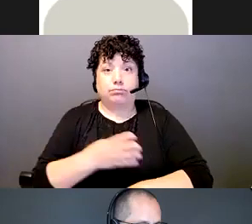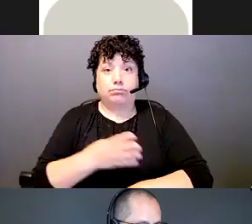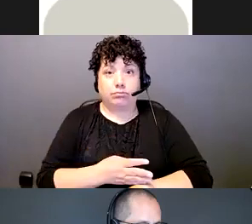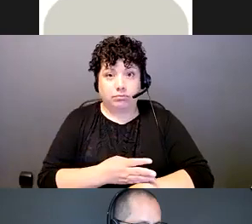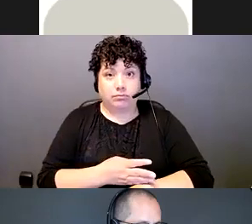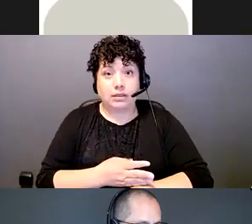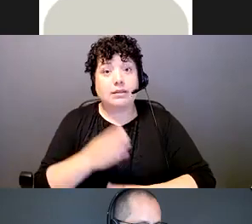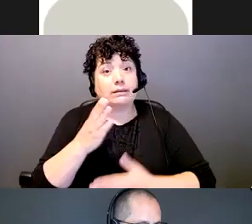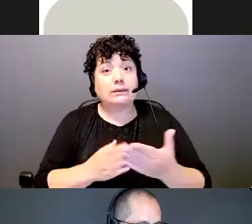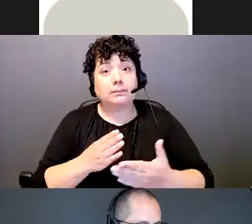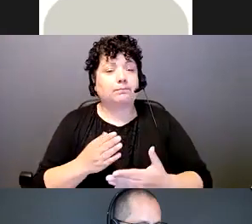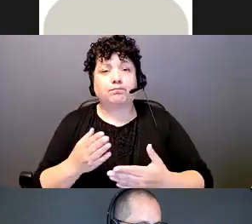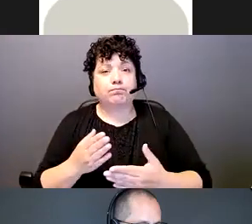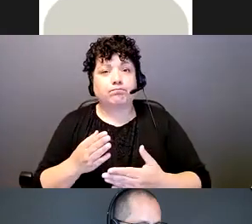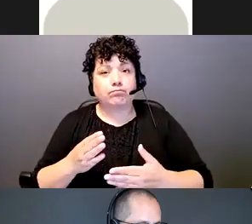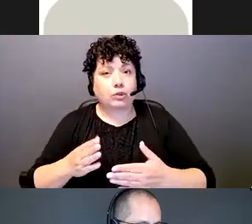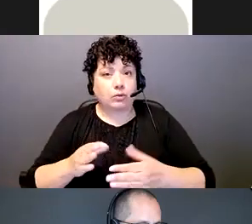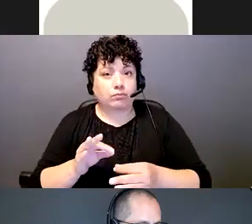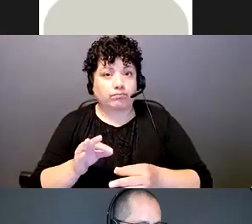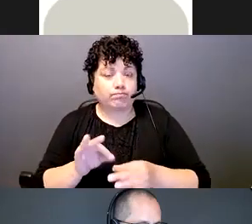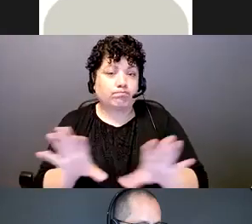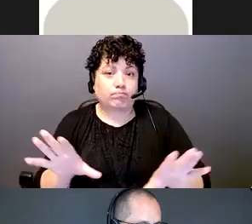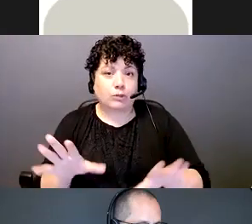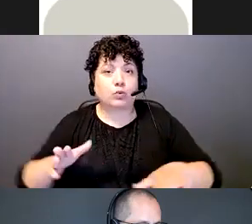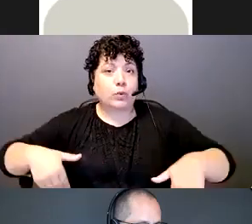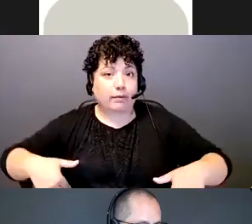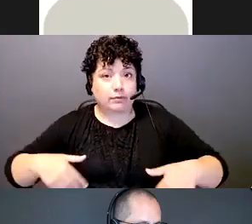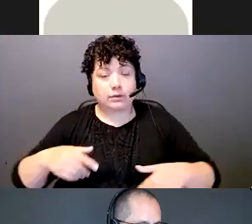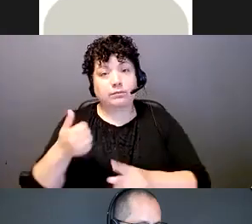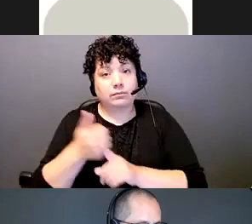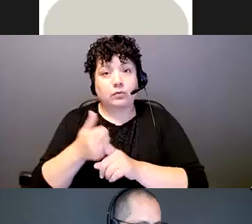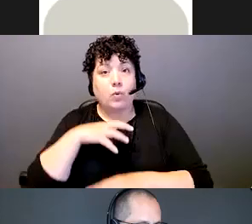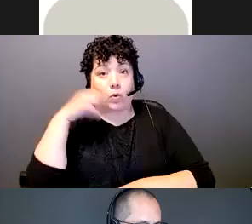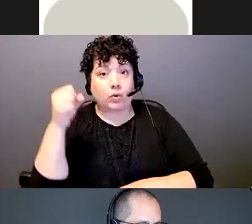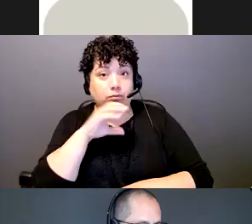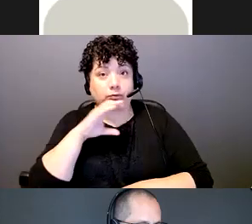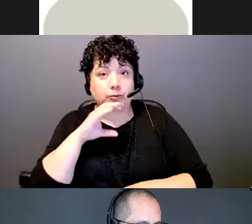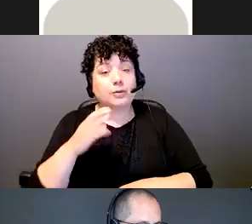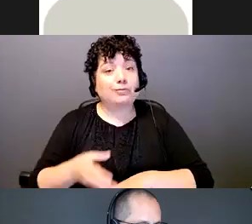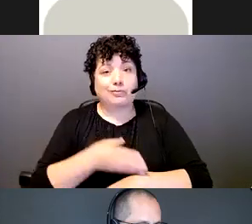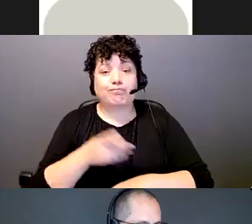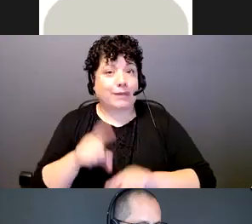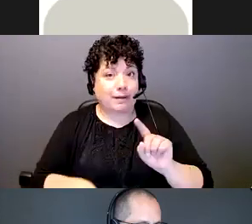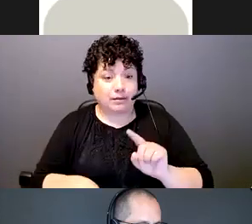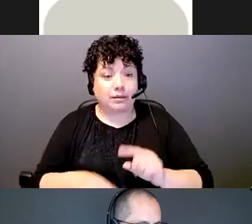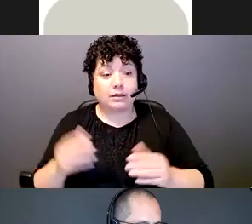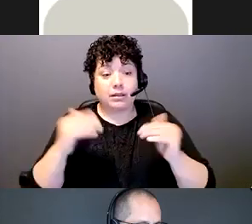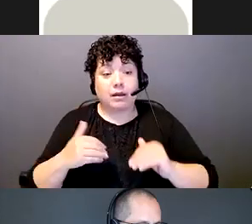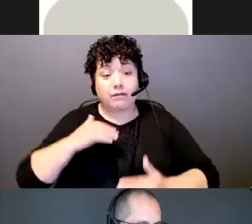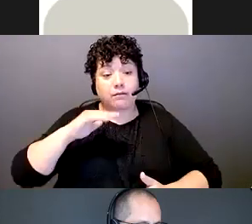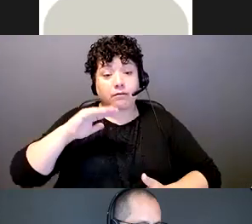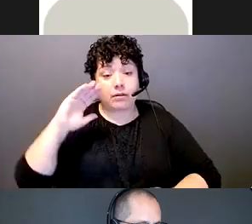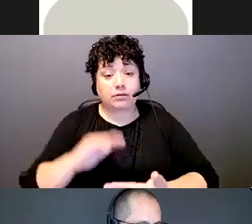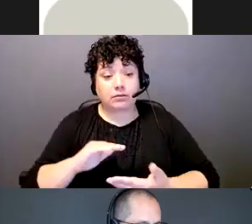for some older adults. Certainly, harm reduction can reduce the risks and harms associated with substance